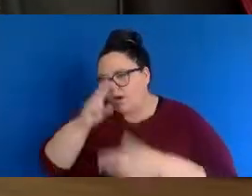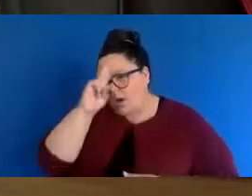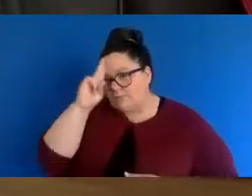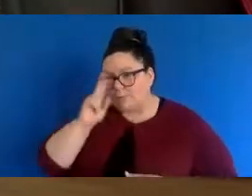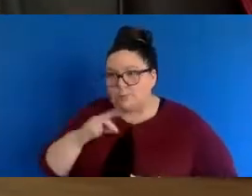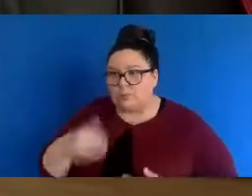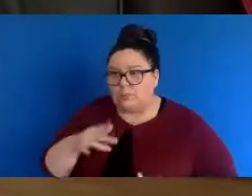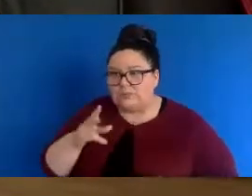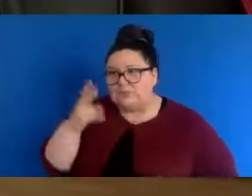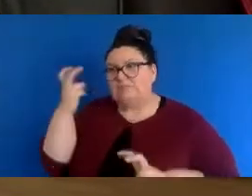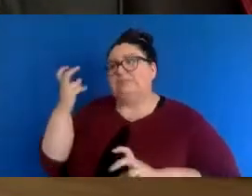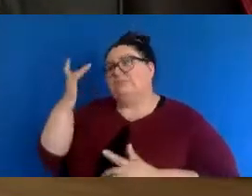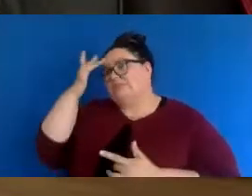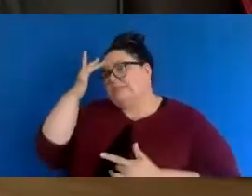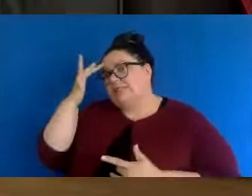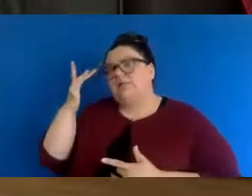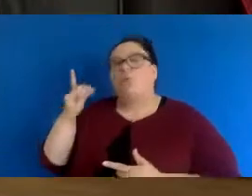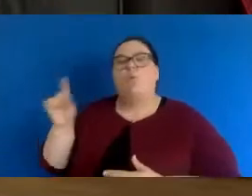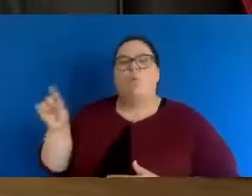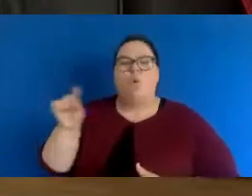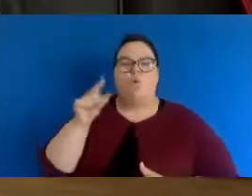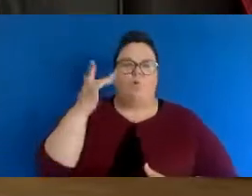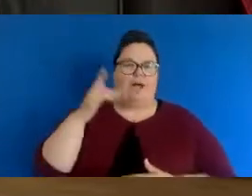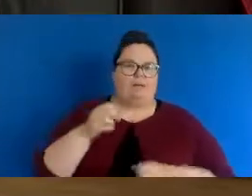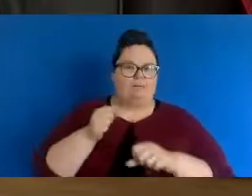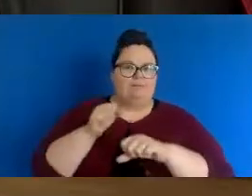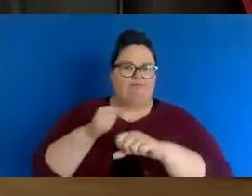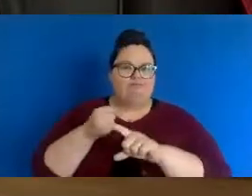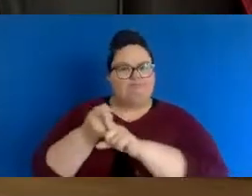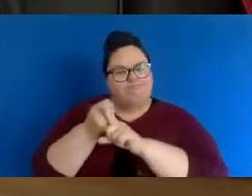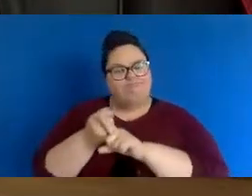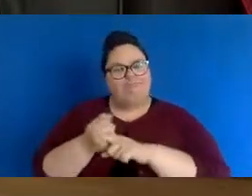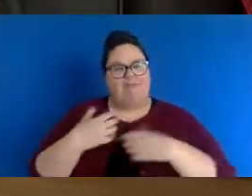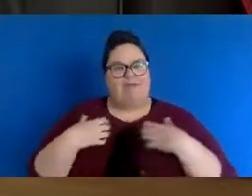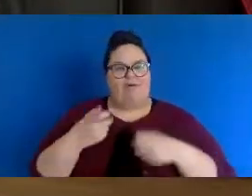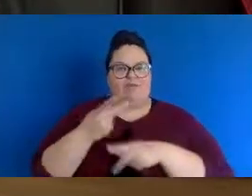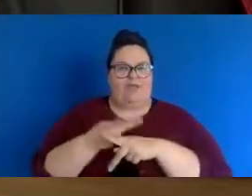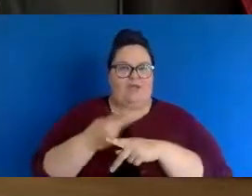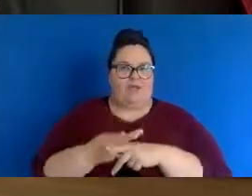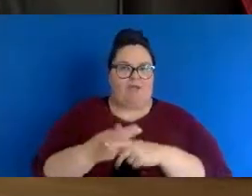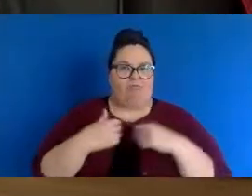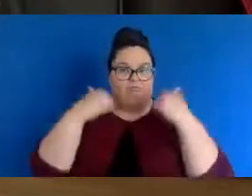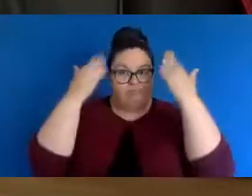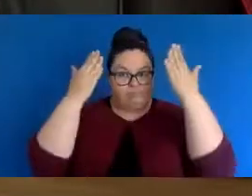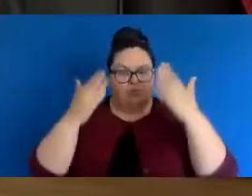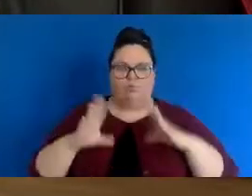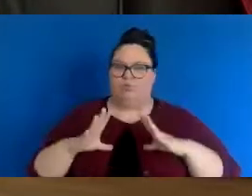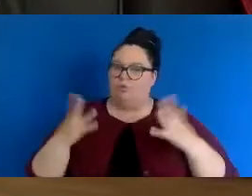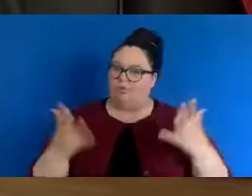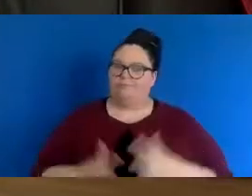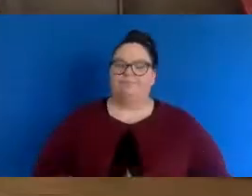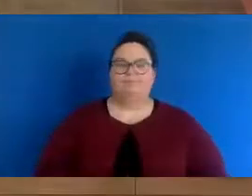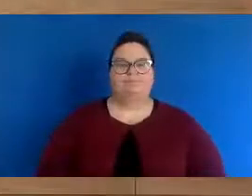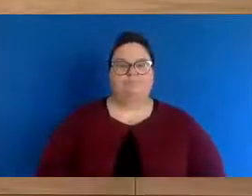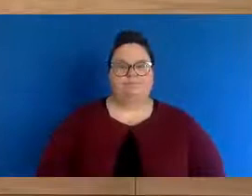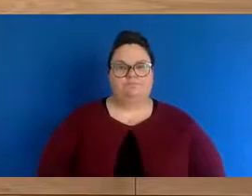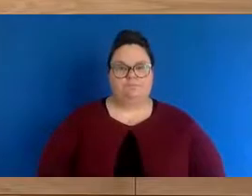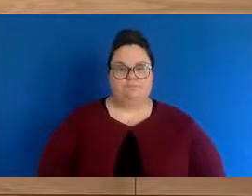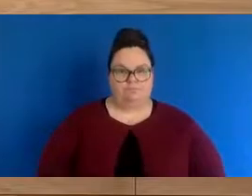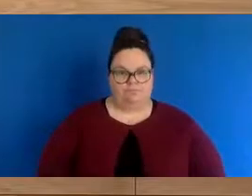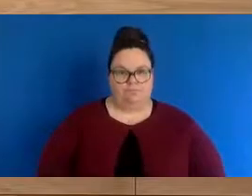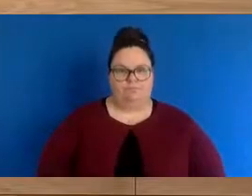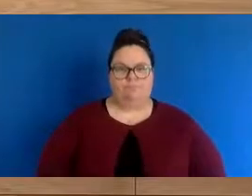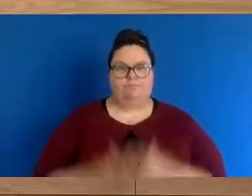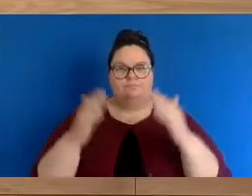because those are going to have the impacts on our healthcare system that we're trying to avoid. Thank you, Doctor. Bobby